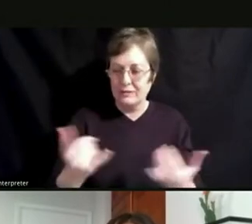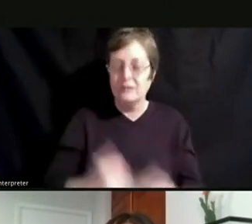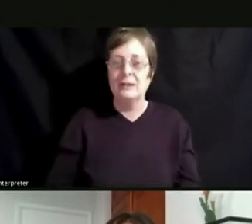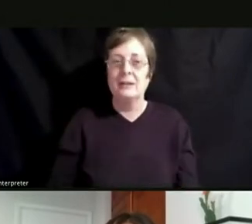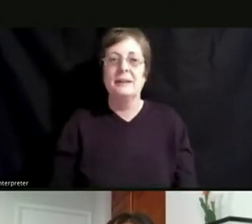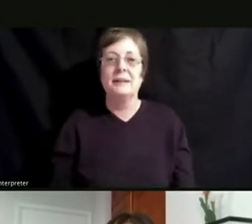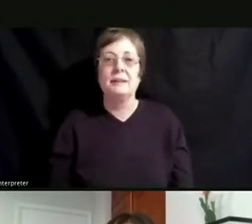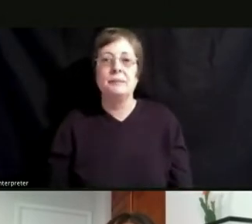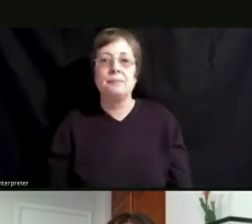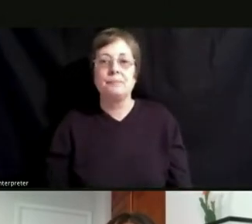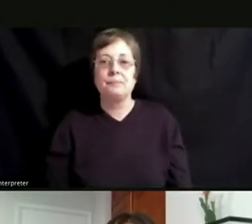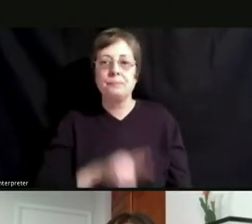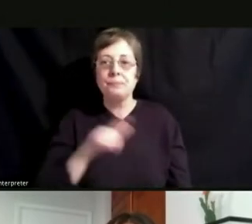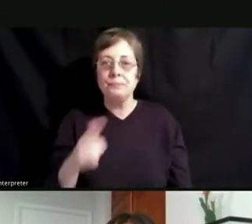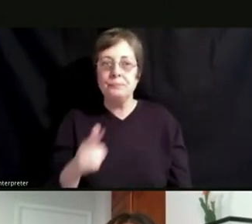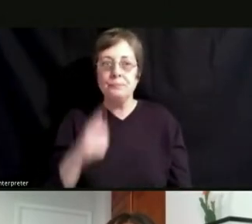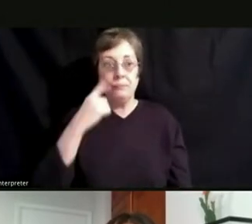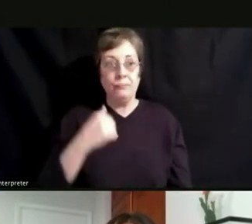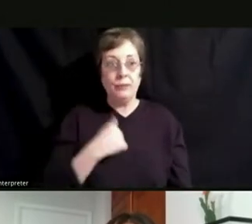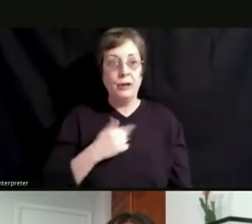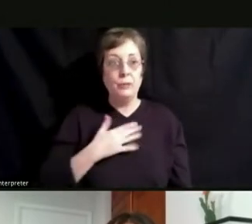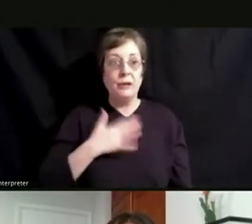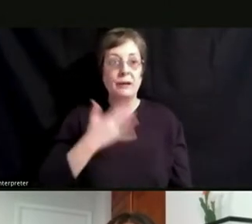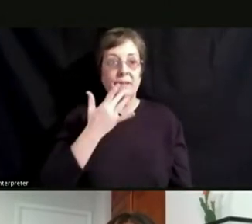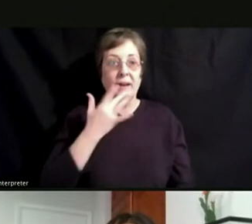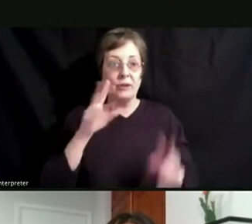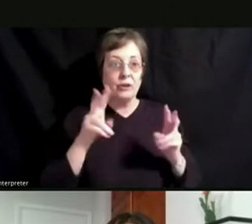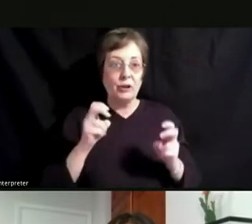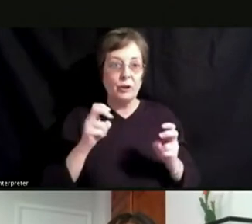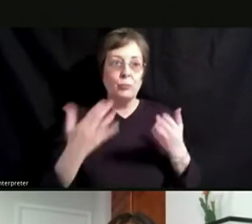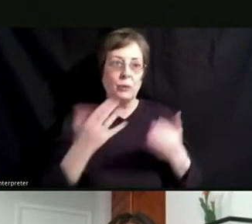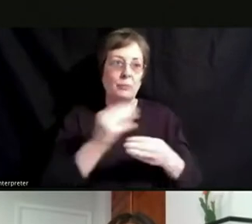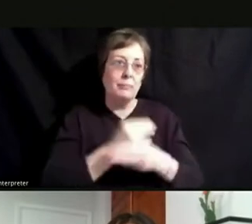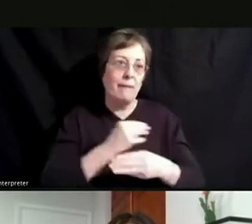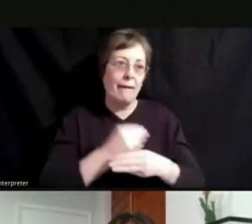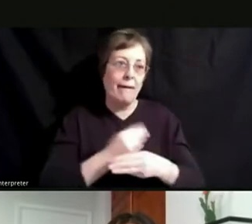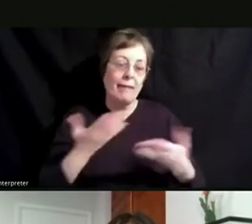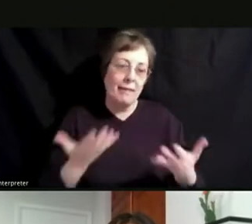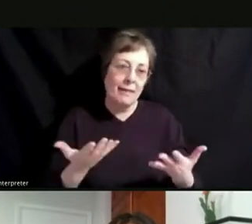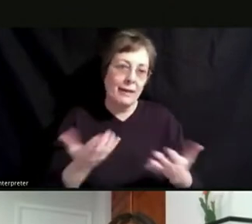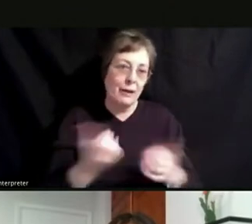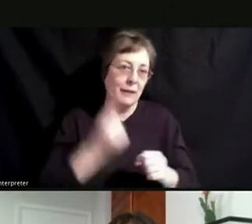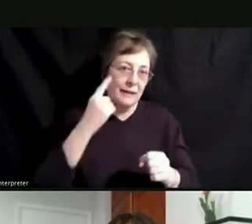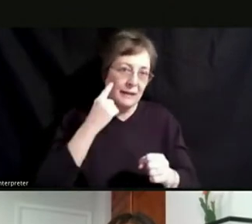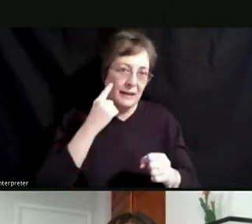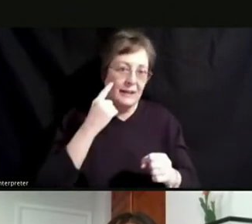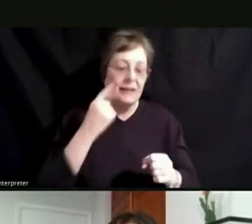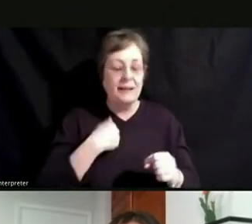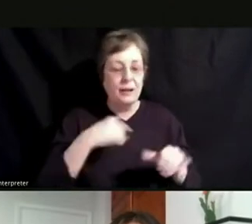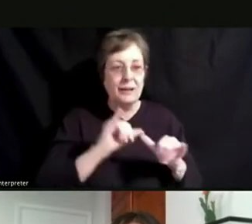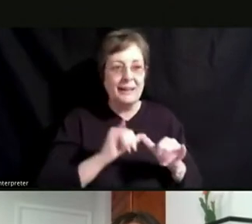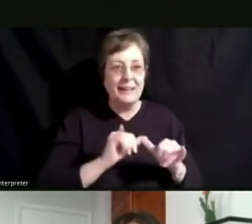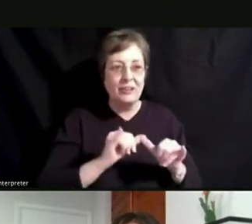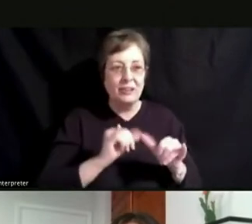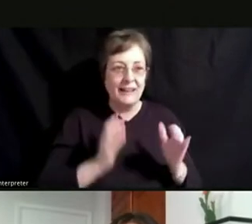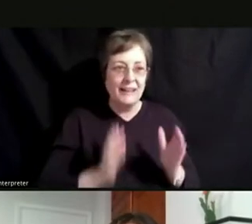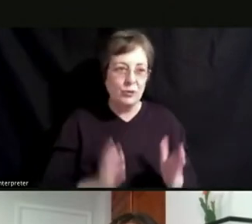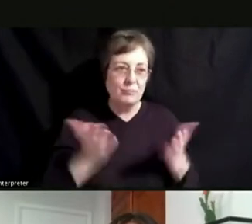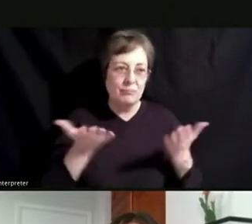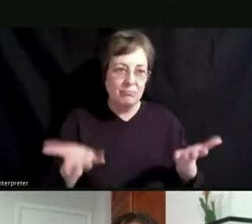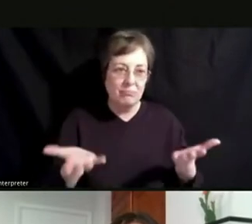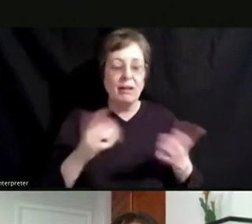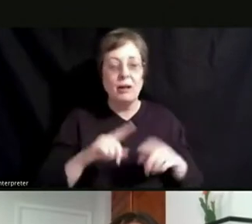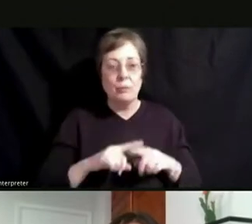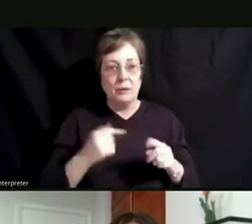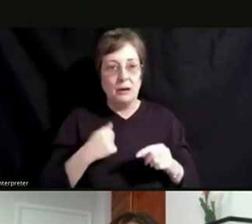Yeah, for me, my favorite subject was probably math, which I guess makes sense being an engineer after all. But I always